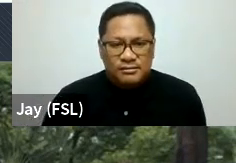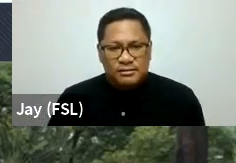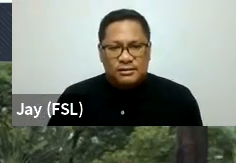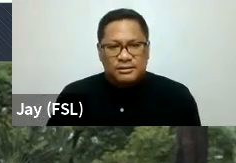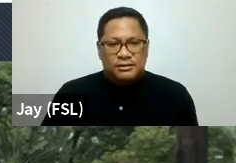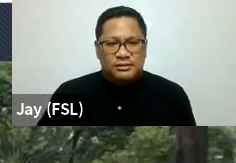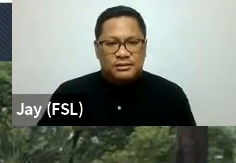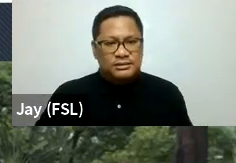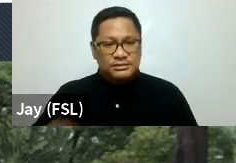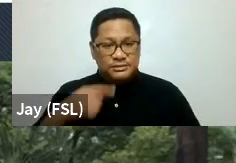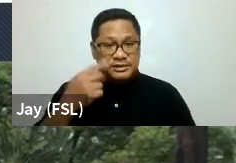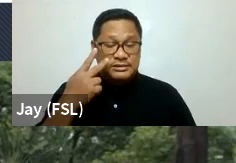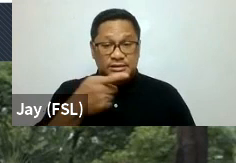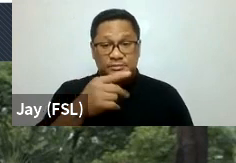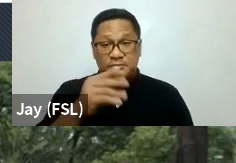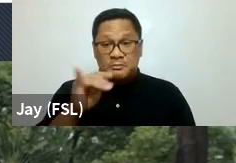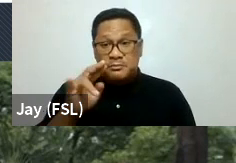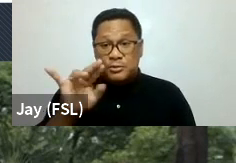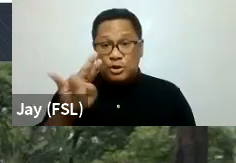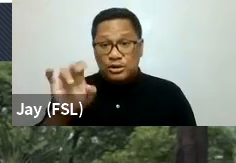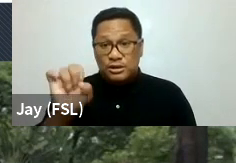Si Libriones